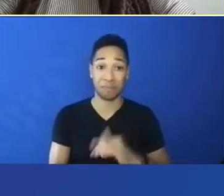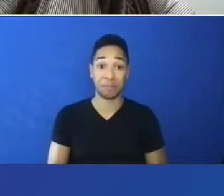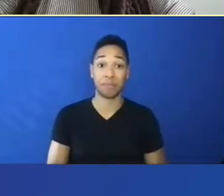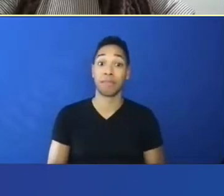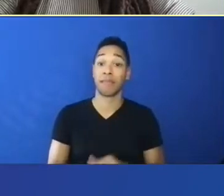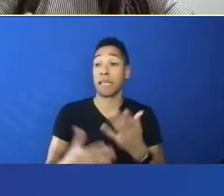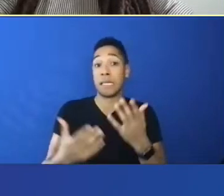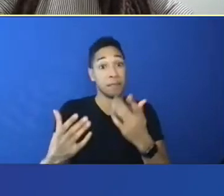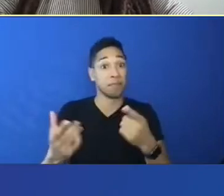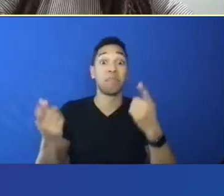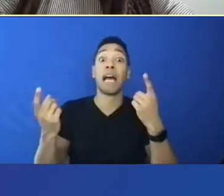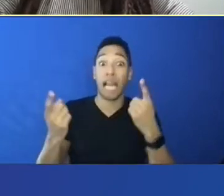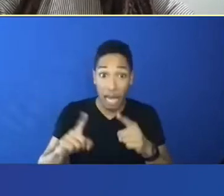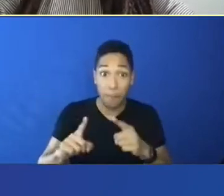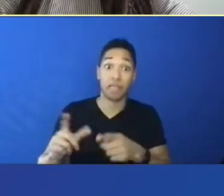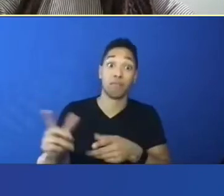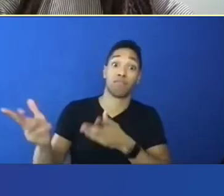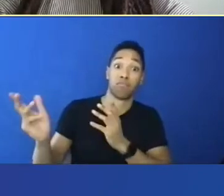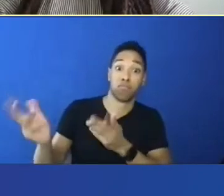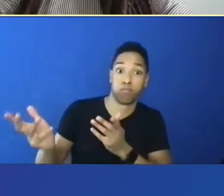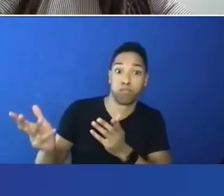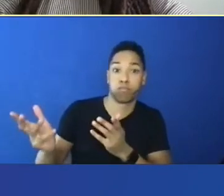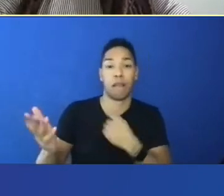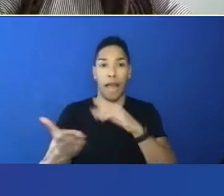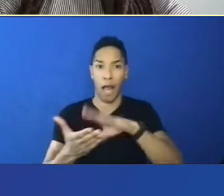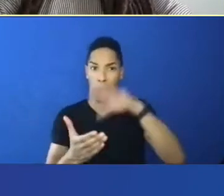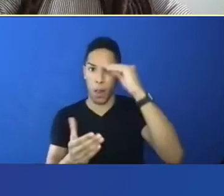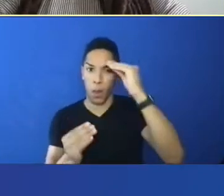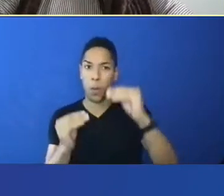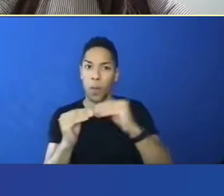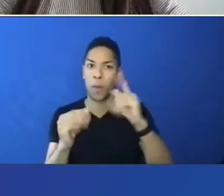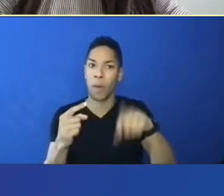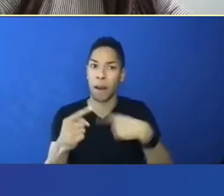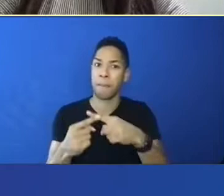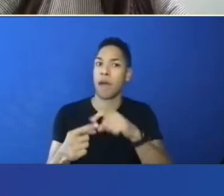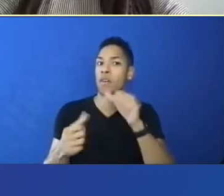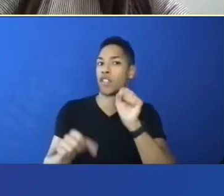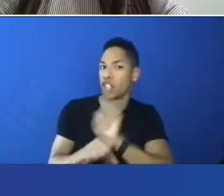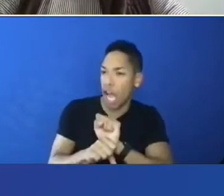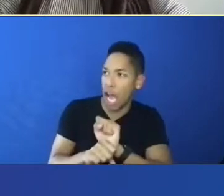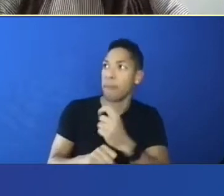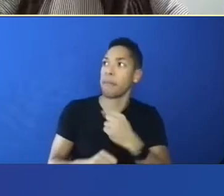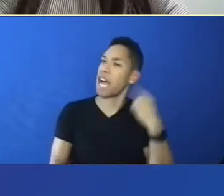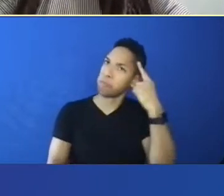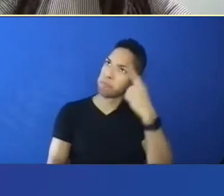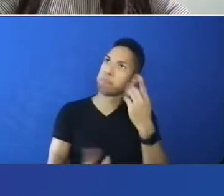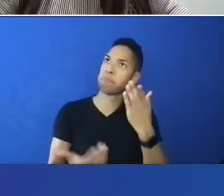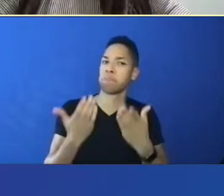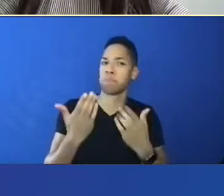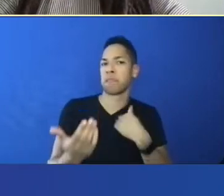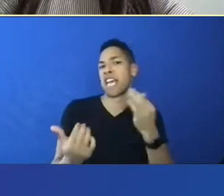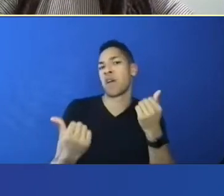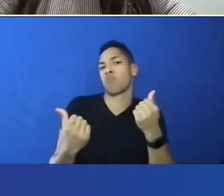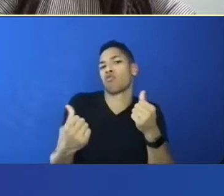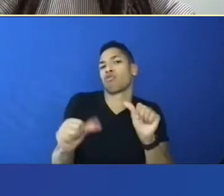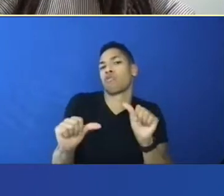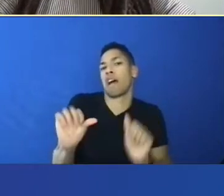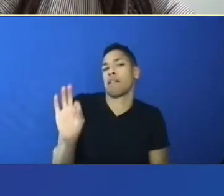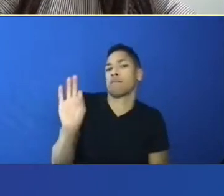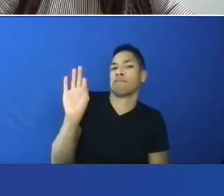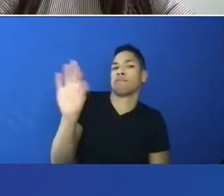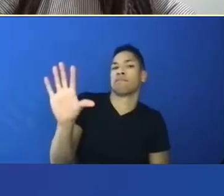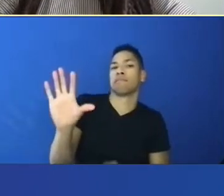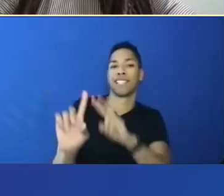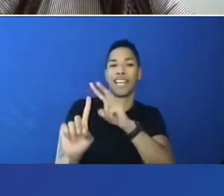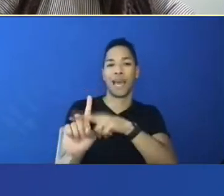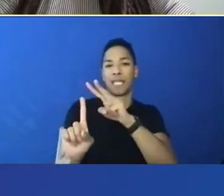and that happened. And, you know, once I learned more about the position, I said, well, maybe I'll try, you know, maybe I'll just throw my hat in the ring. I didn't